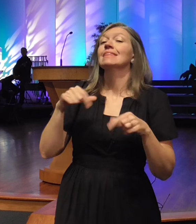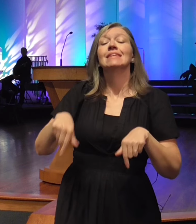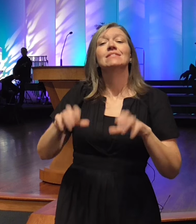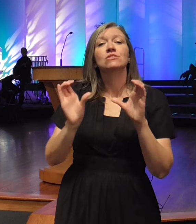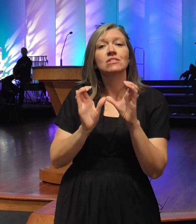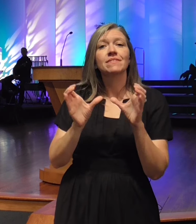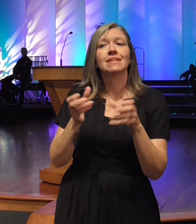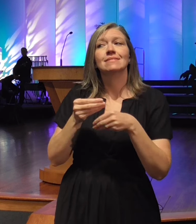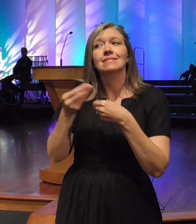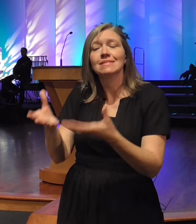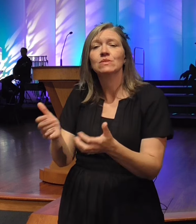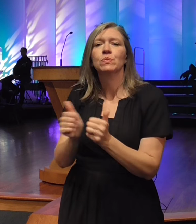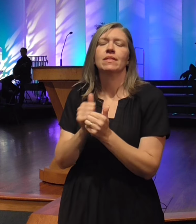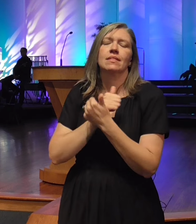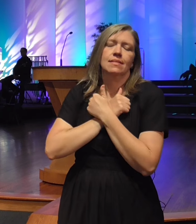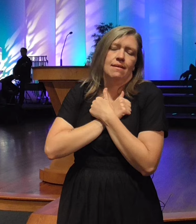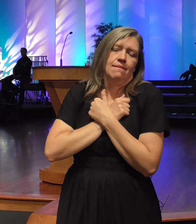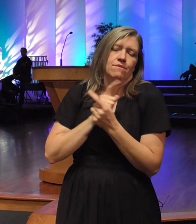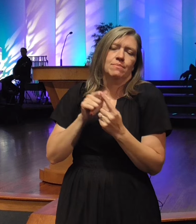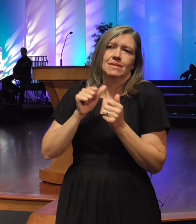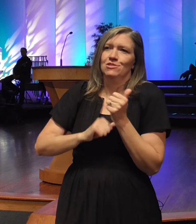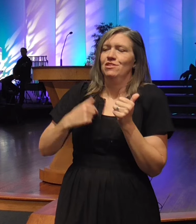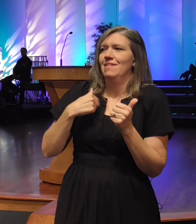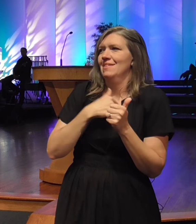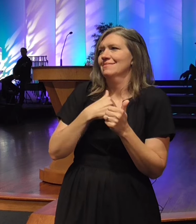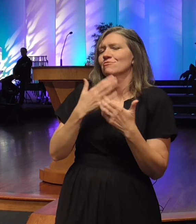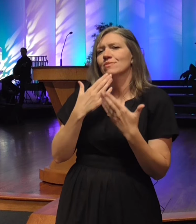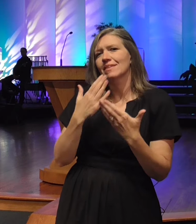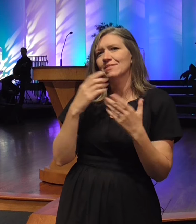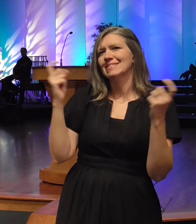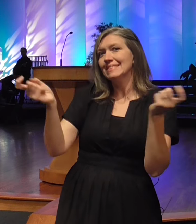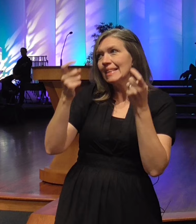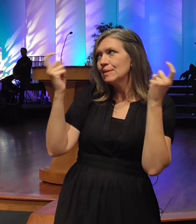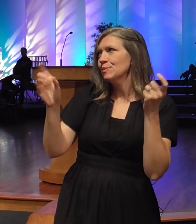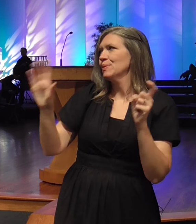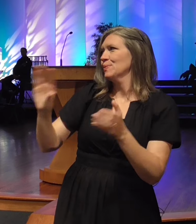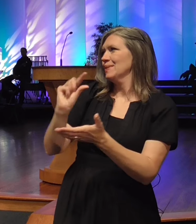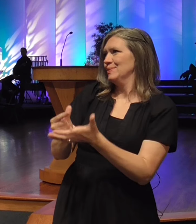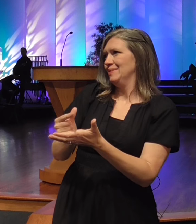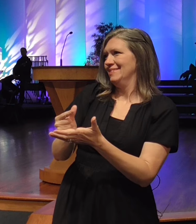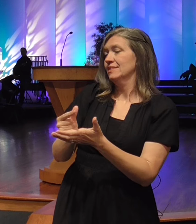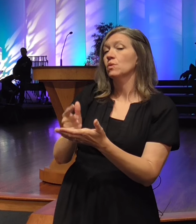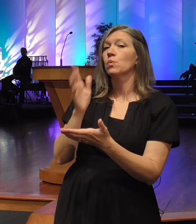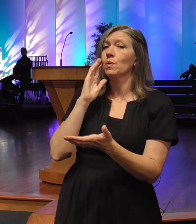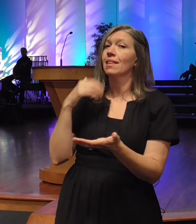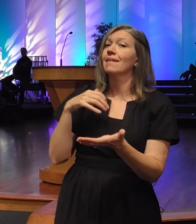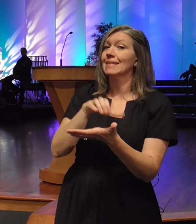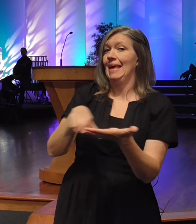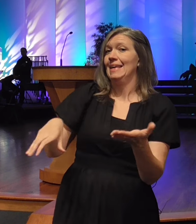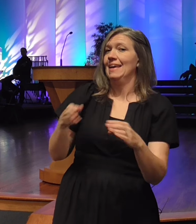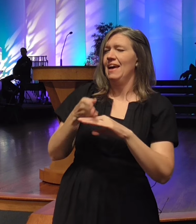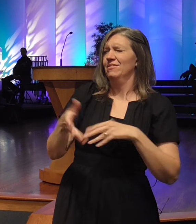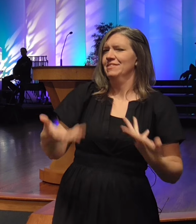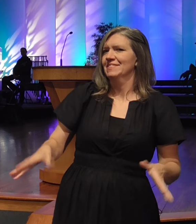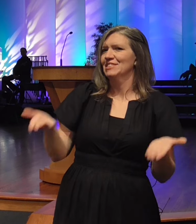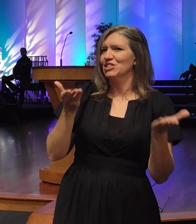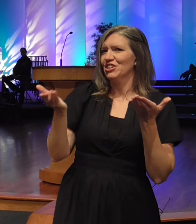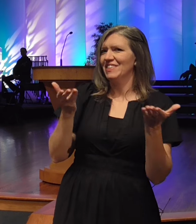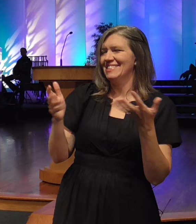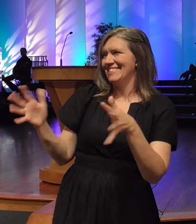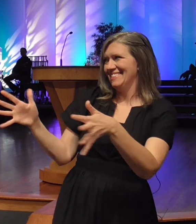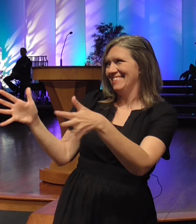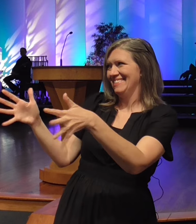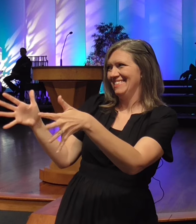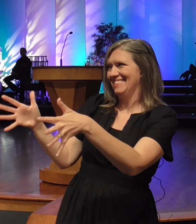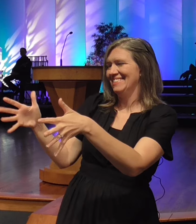to your spiritual path in a way that is an inspiration for us all. So you receive these certificates with love from each of us. I'm so grateful that we